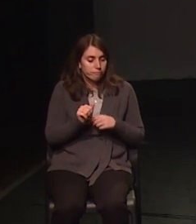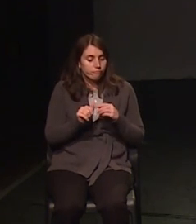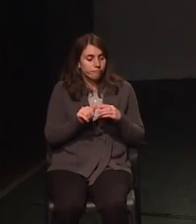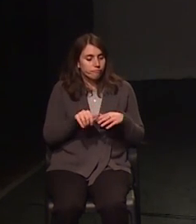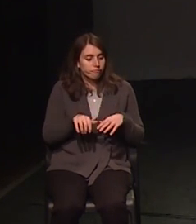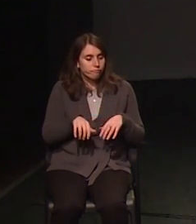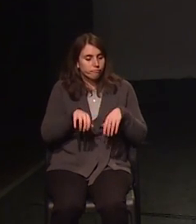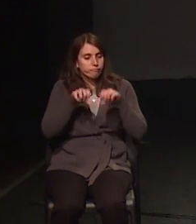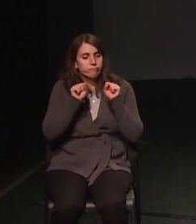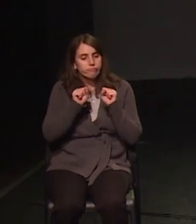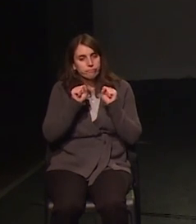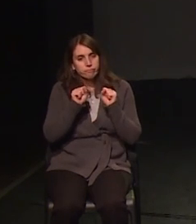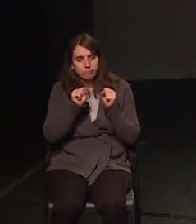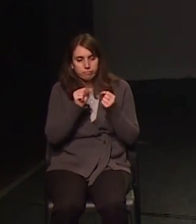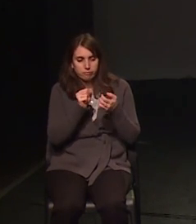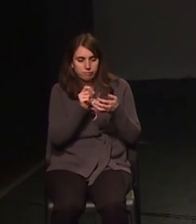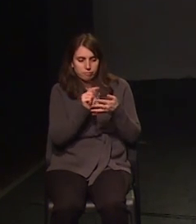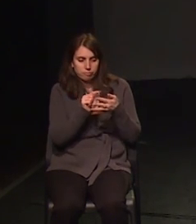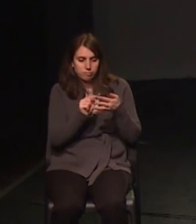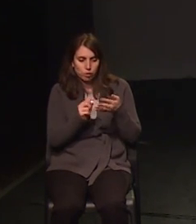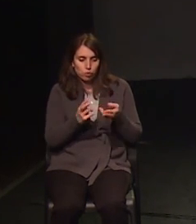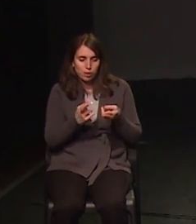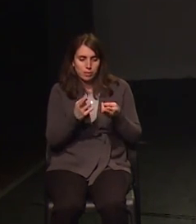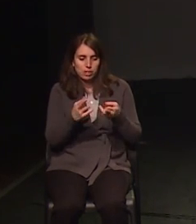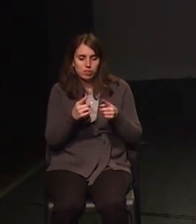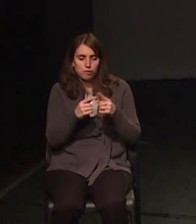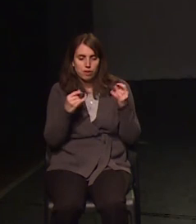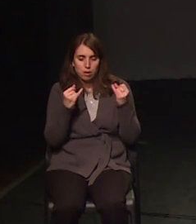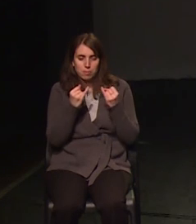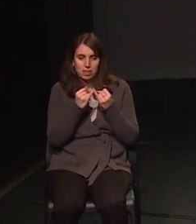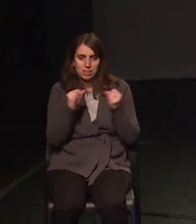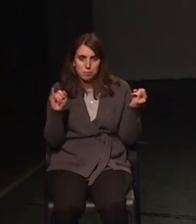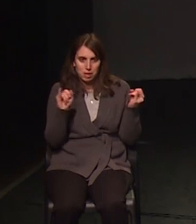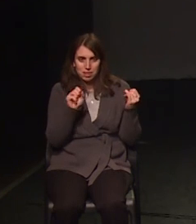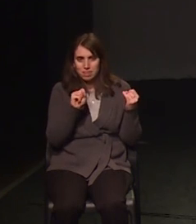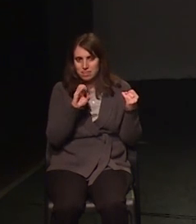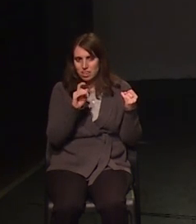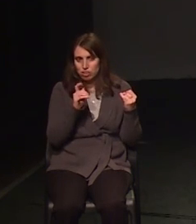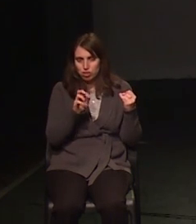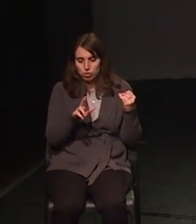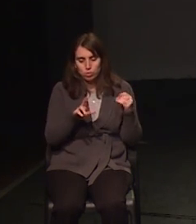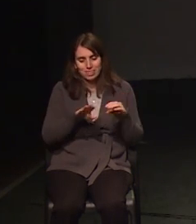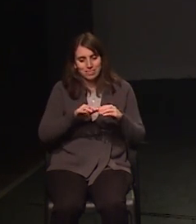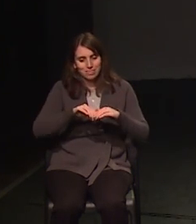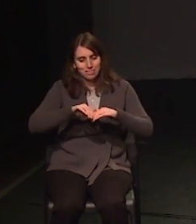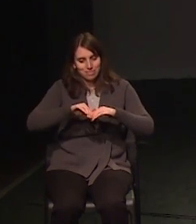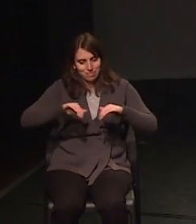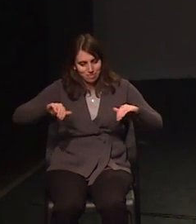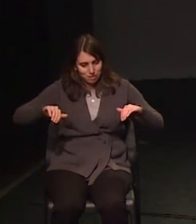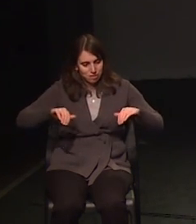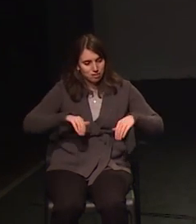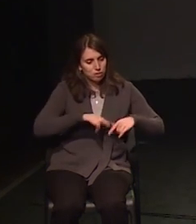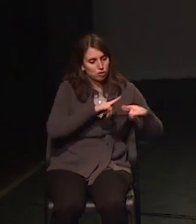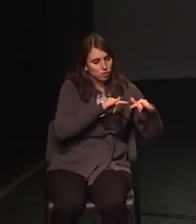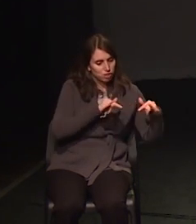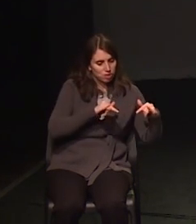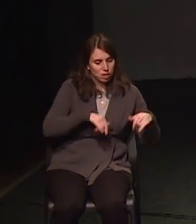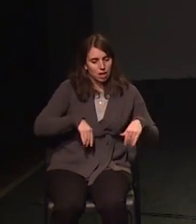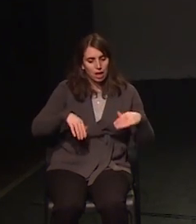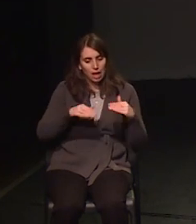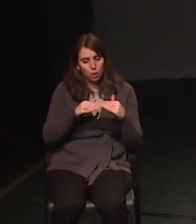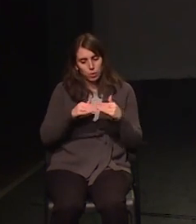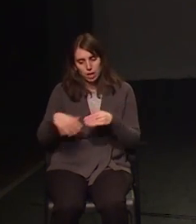were put together by independent sector. And we do distinguish among diversity, equity, and inclusion. For us,